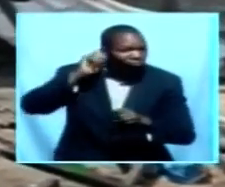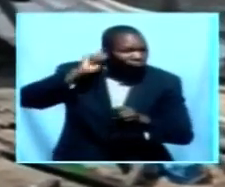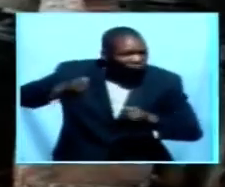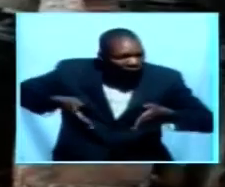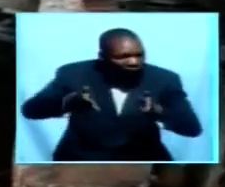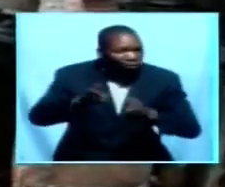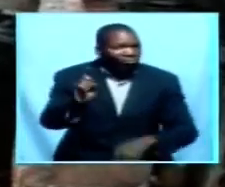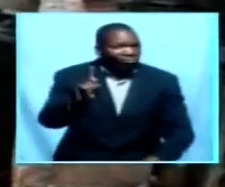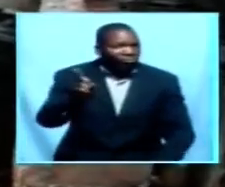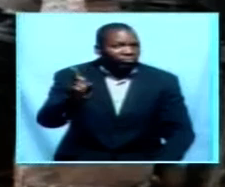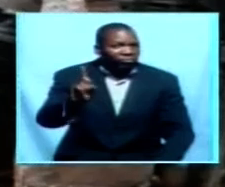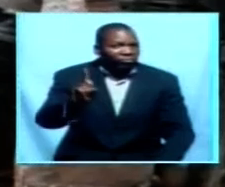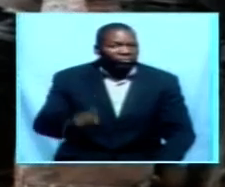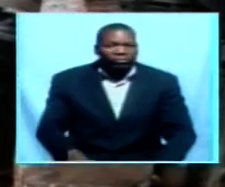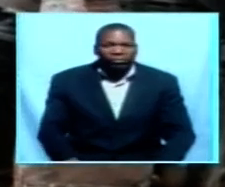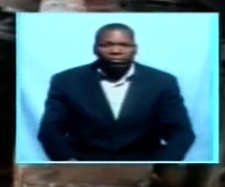country.